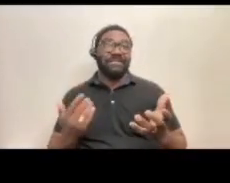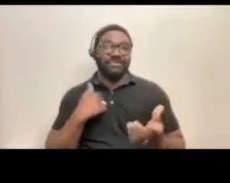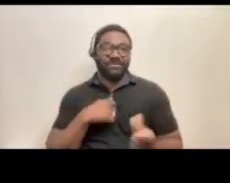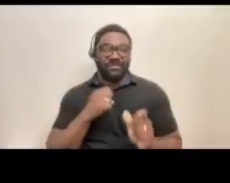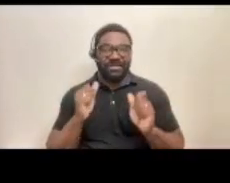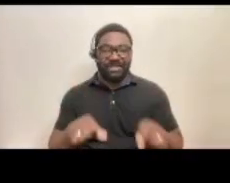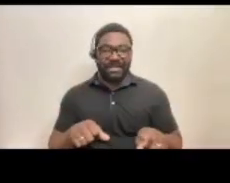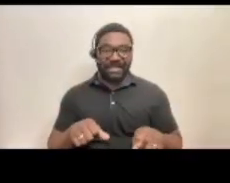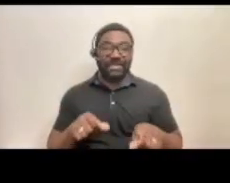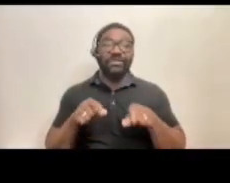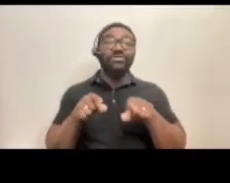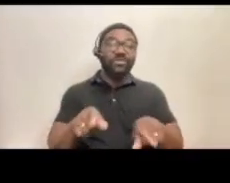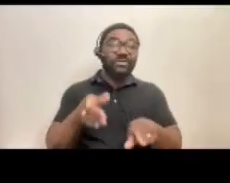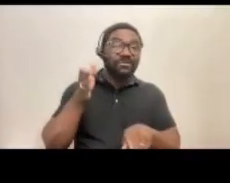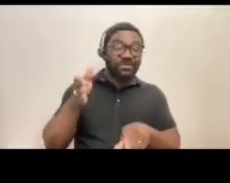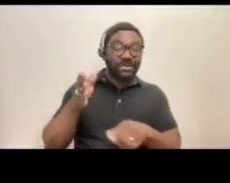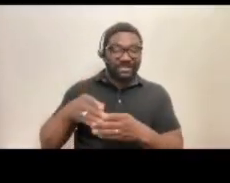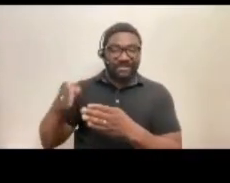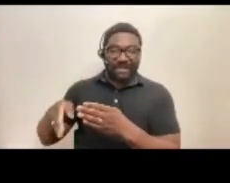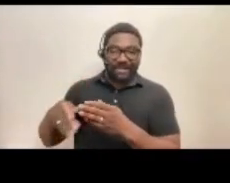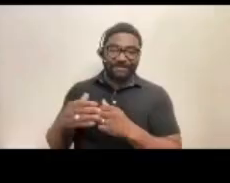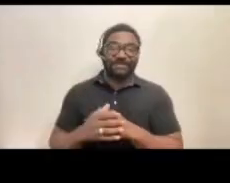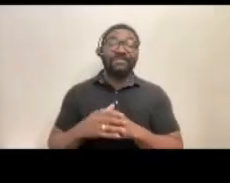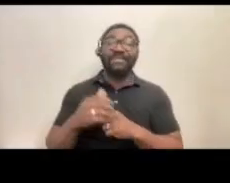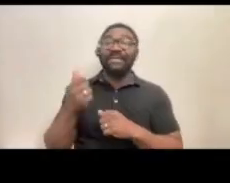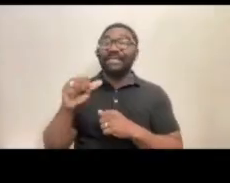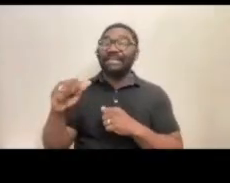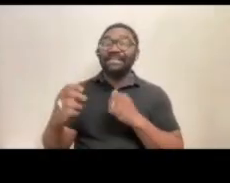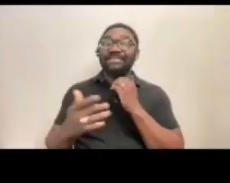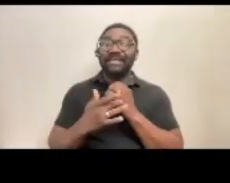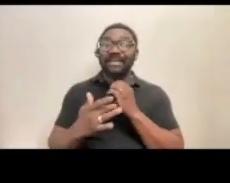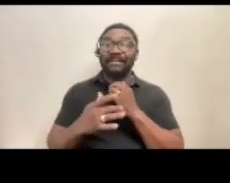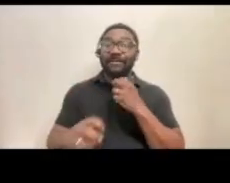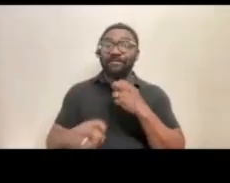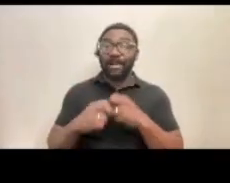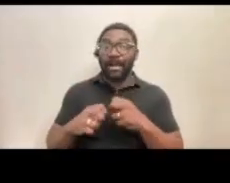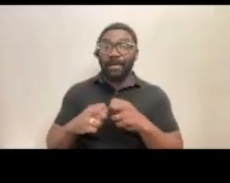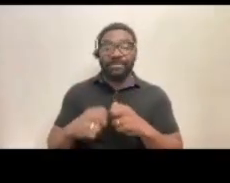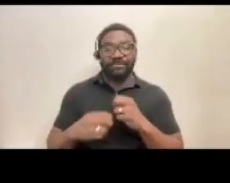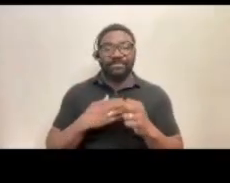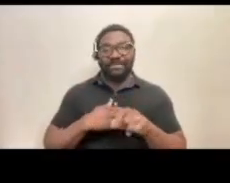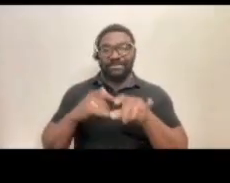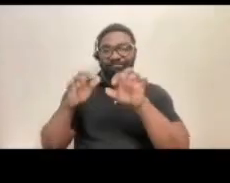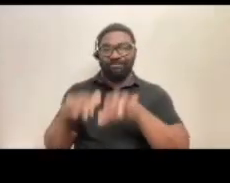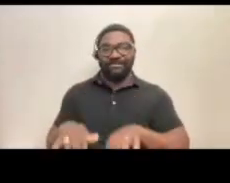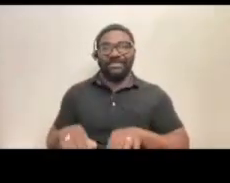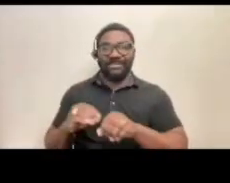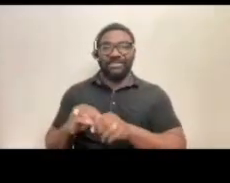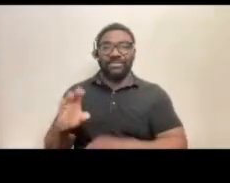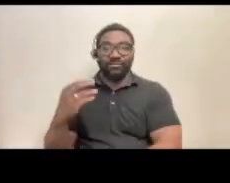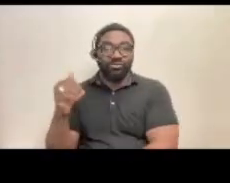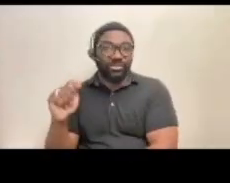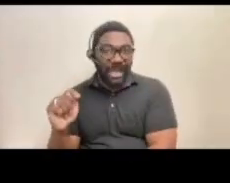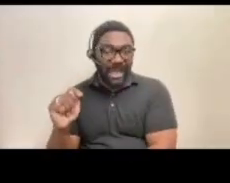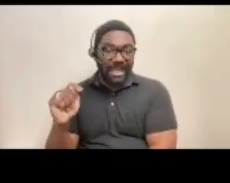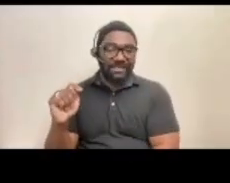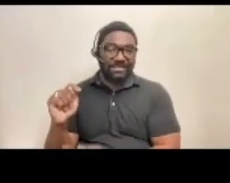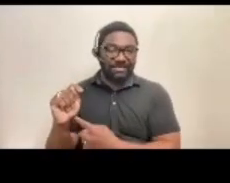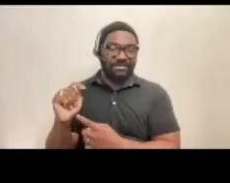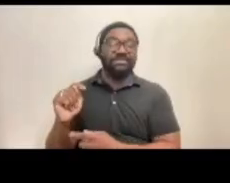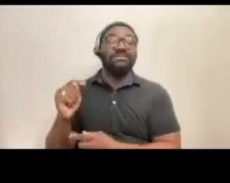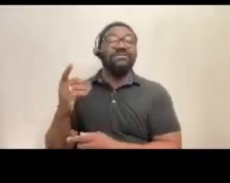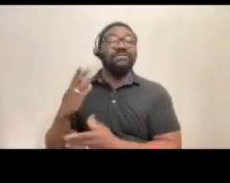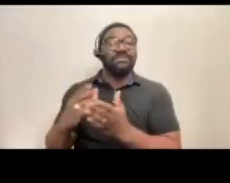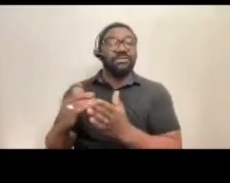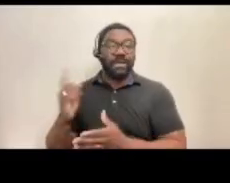presentation and at the end. And if you have any technical support needs, please type that question into the chat box, and someone on our team